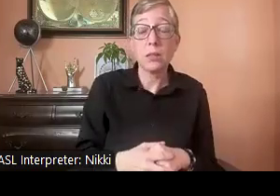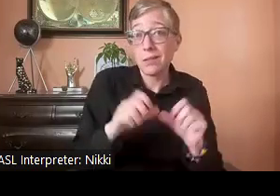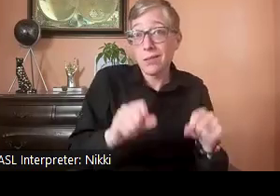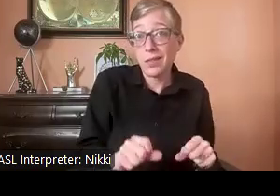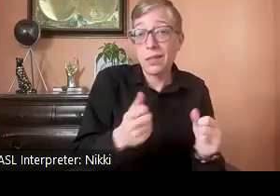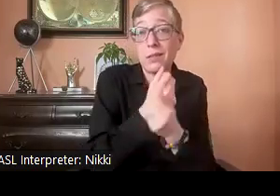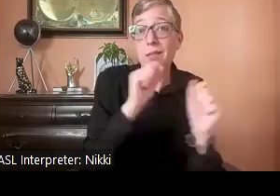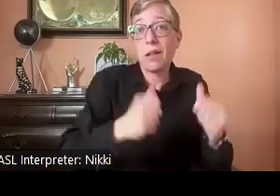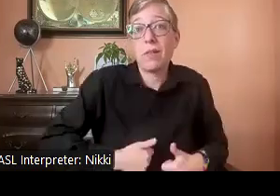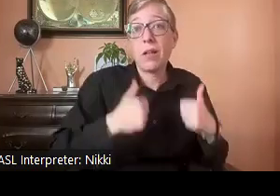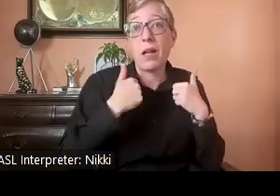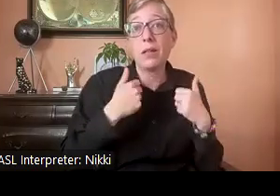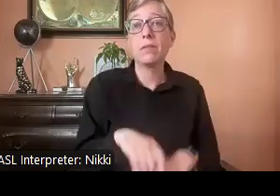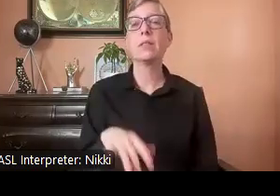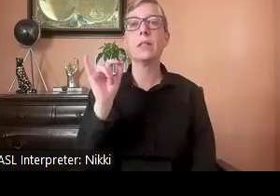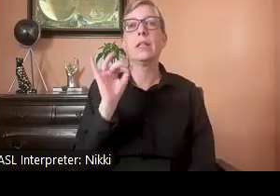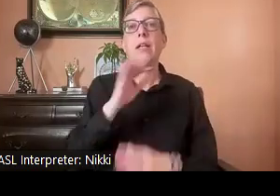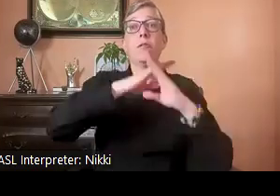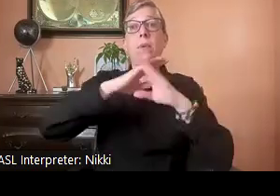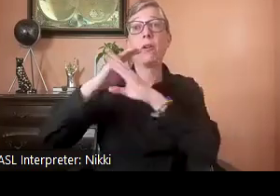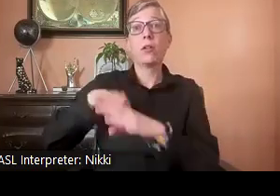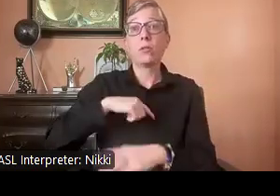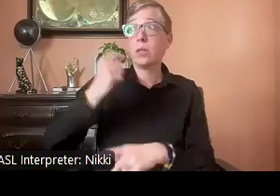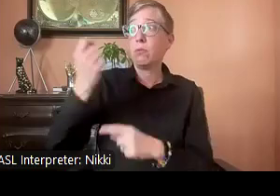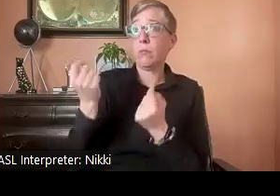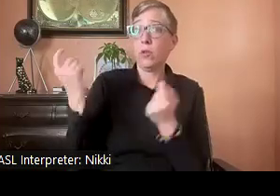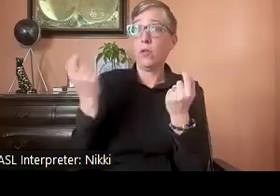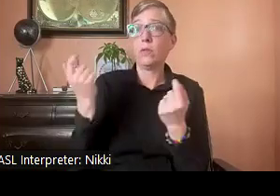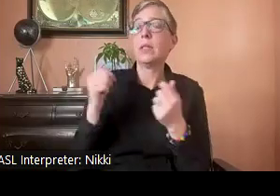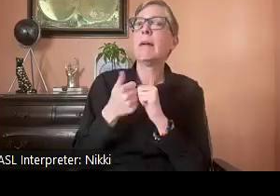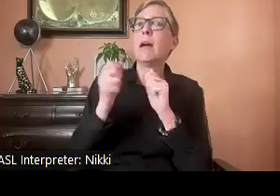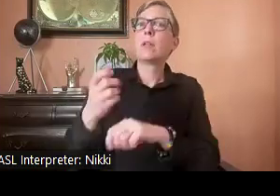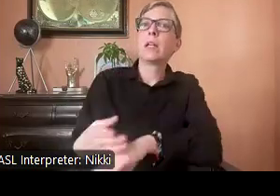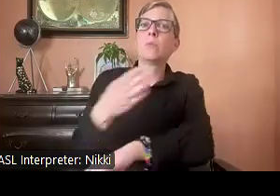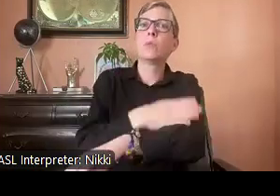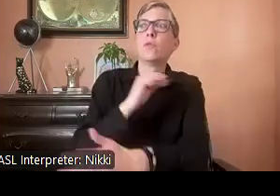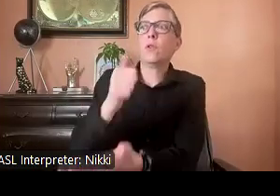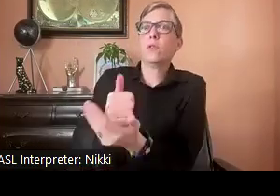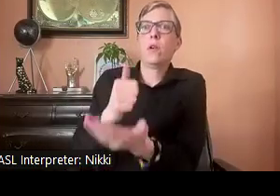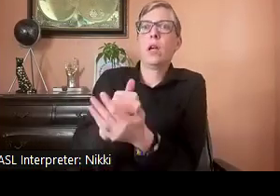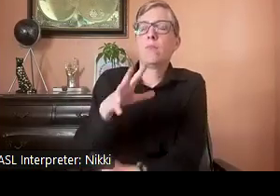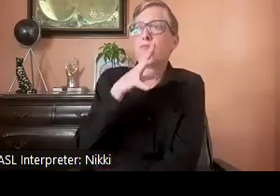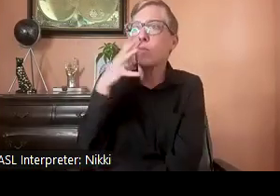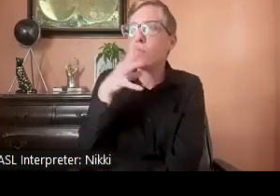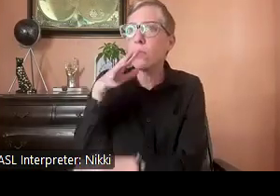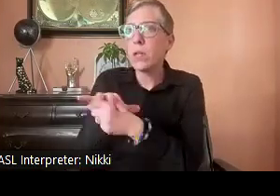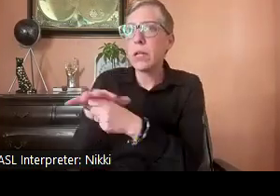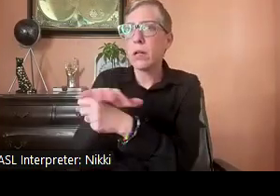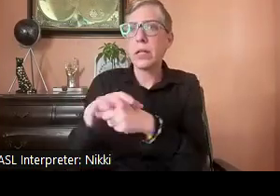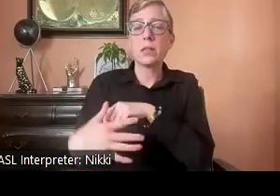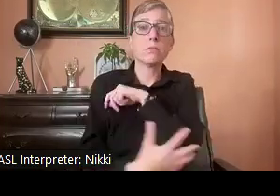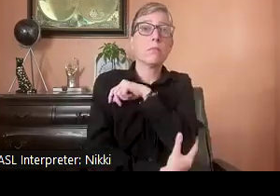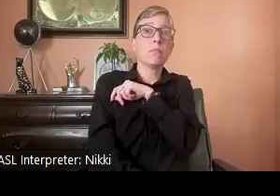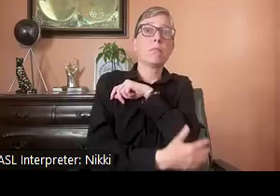those barriers, what would that do to our rural areas, our poverty-stricken areas, in who is delivering these interventions,